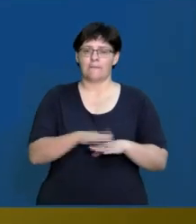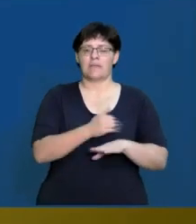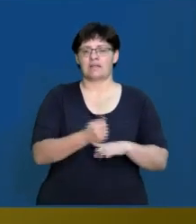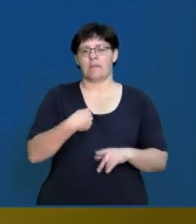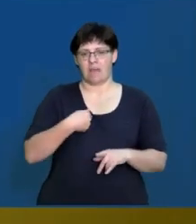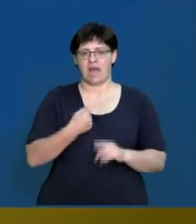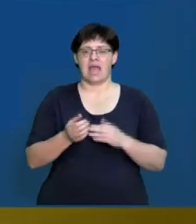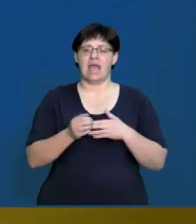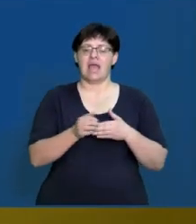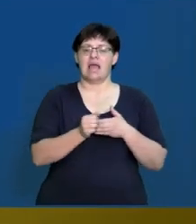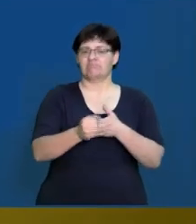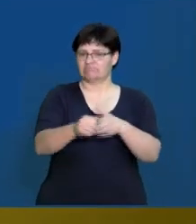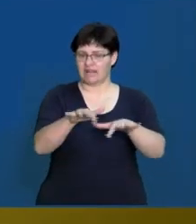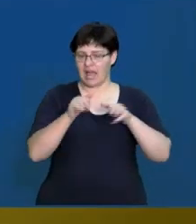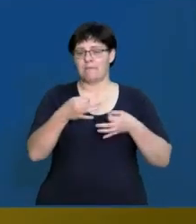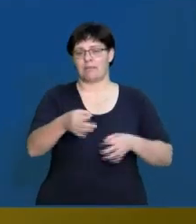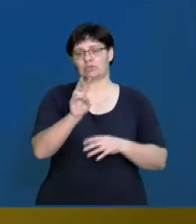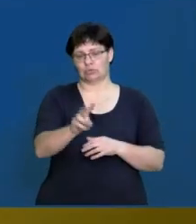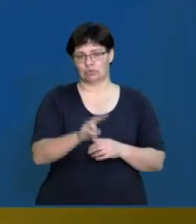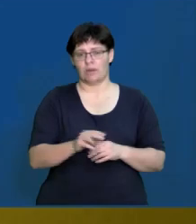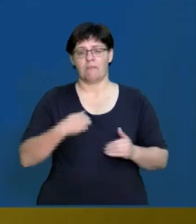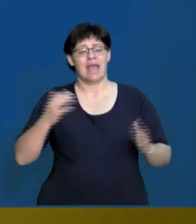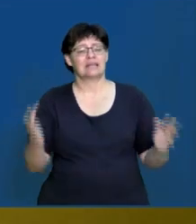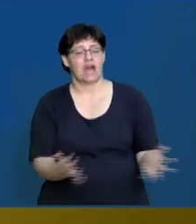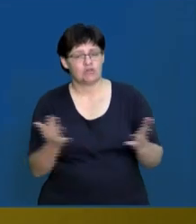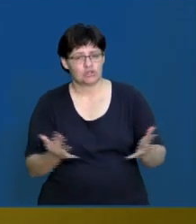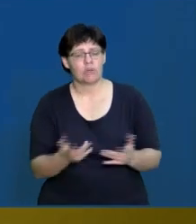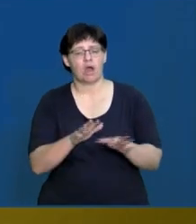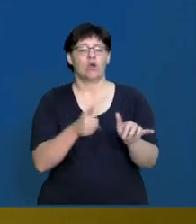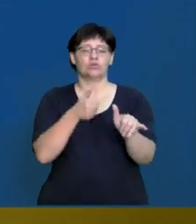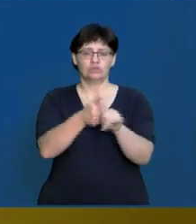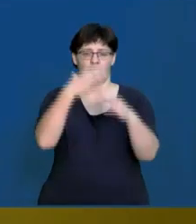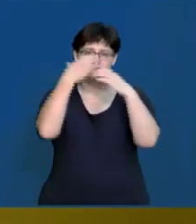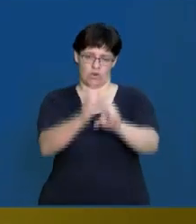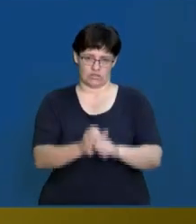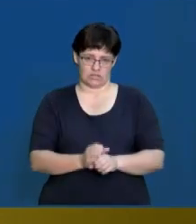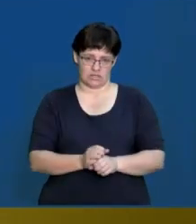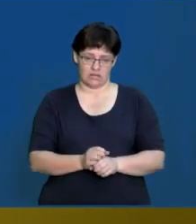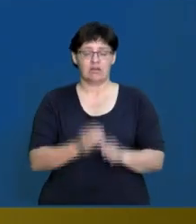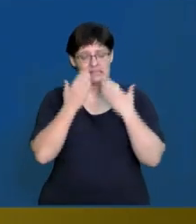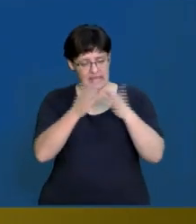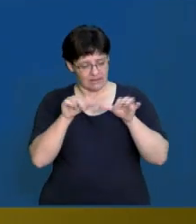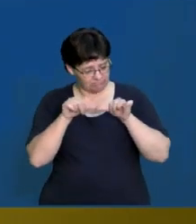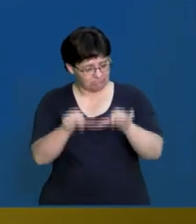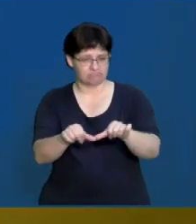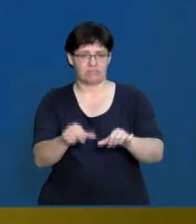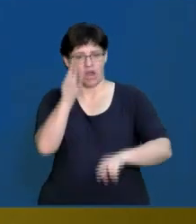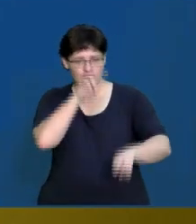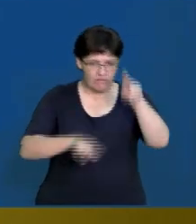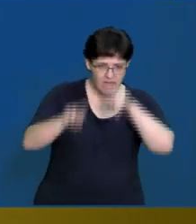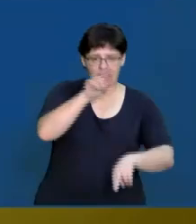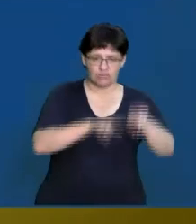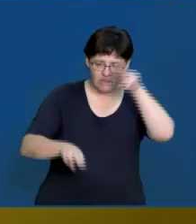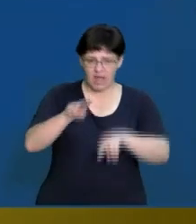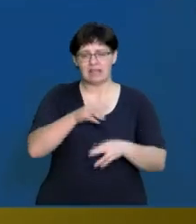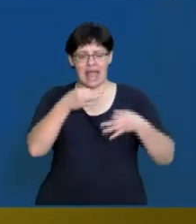girls, this was basically my exam guide into paper 2. I encourage you guys to continue focusing, continue